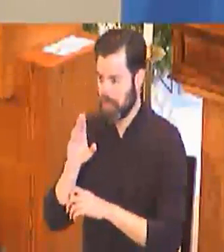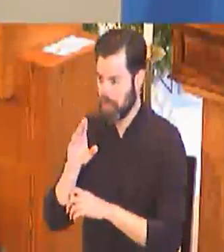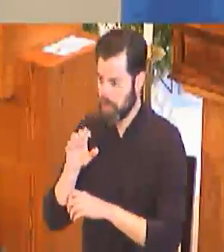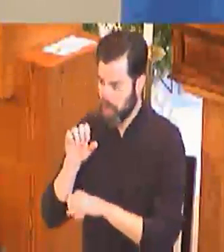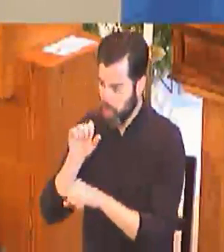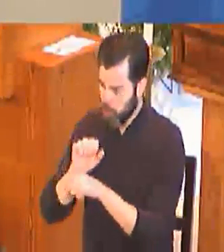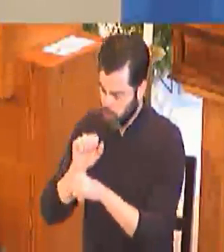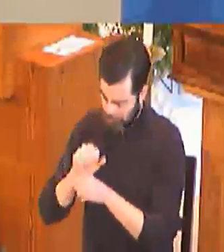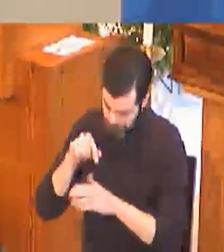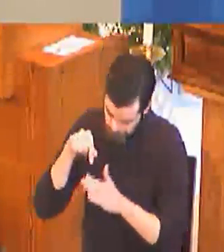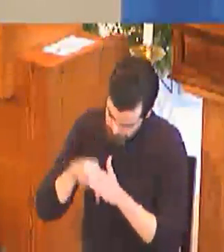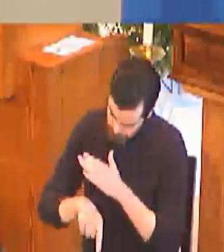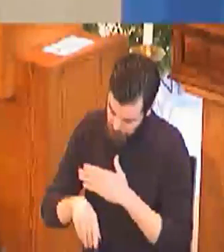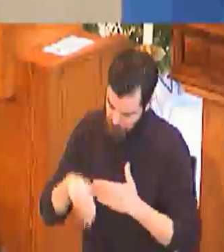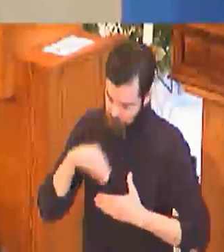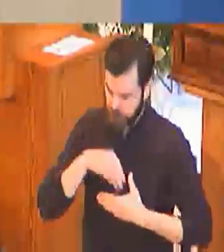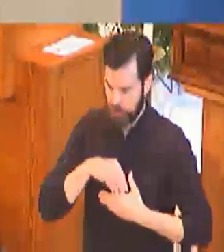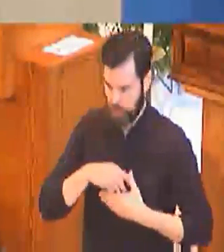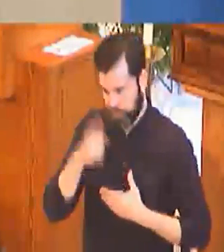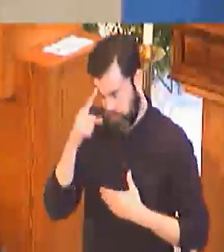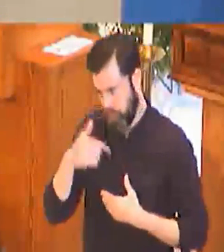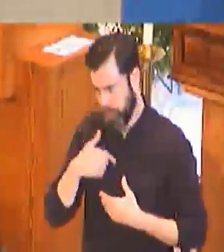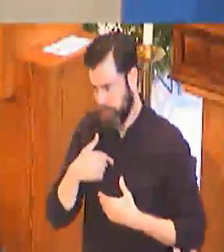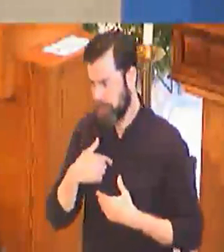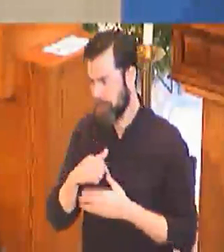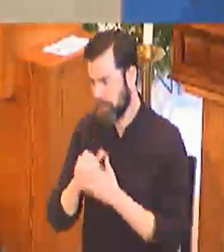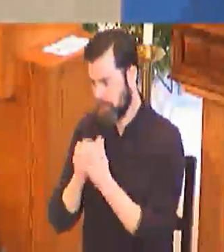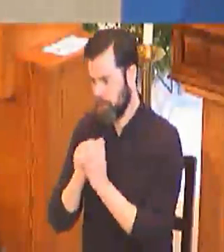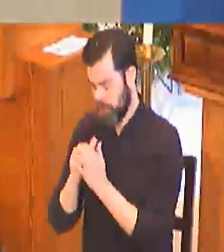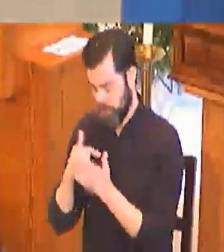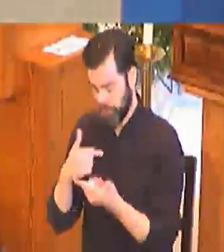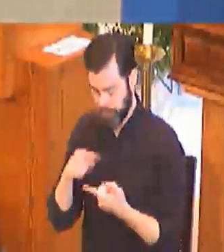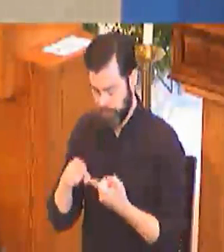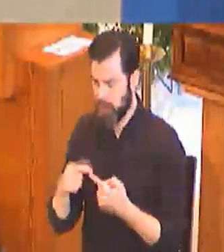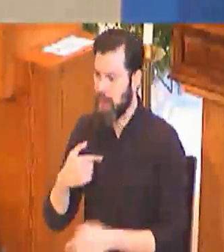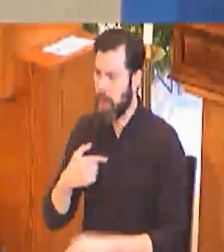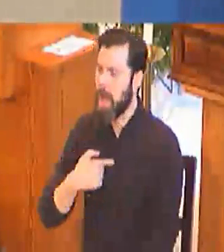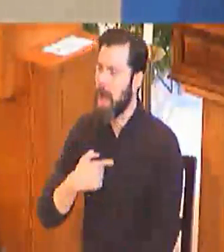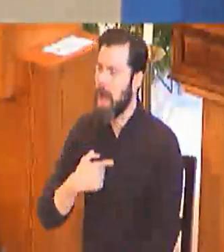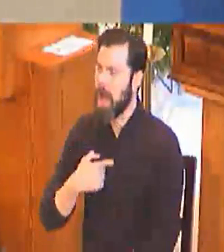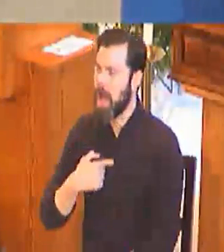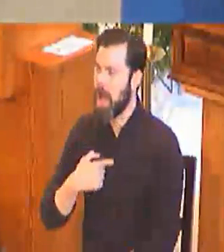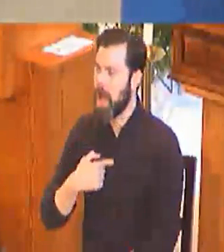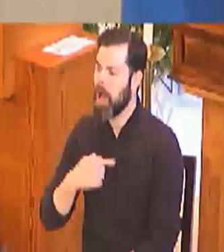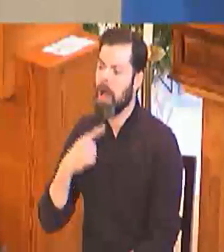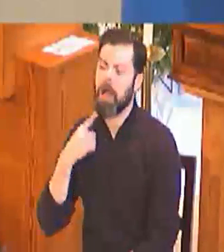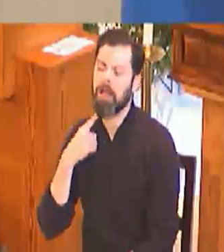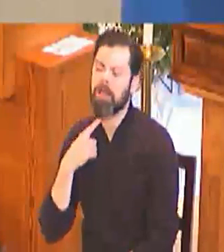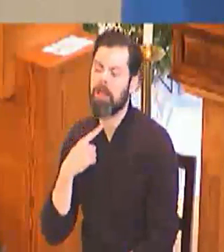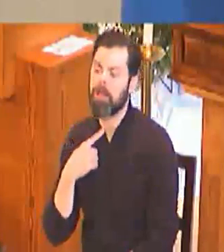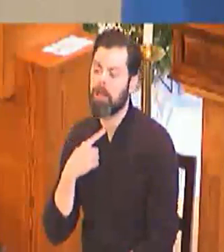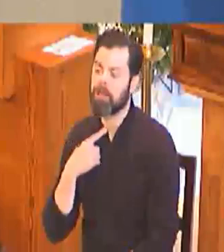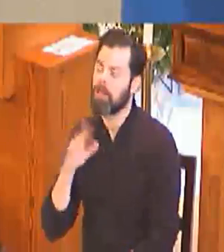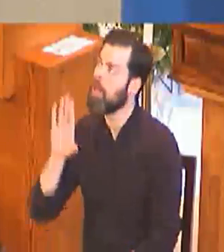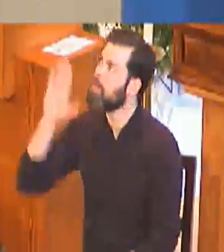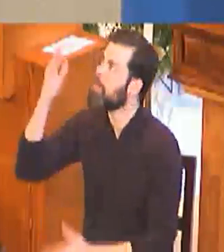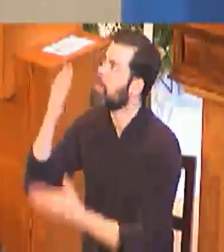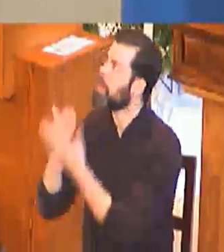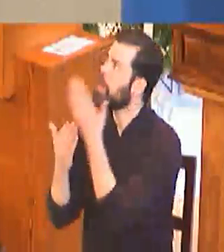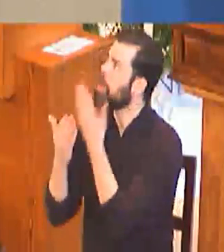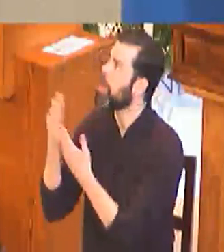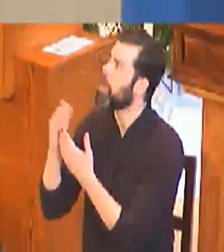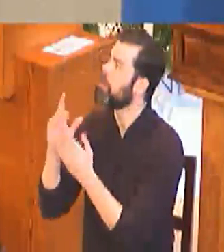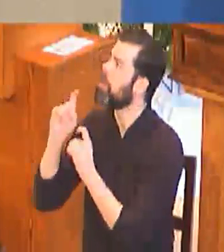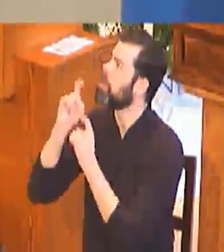it did for me. And it goes like this. I thirst. into thy hands I commit my